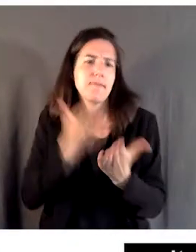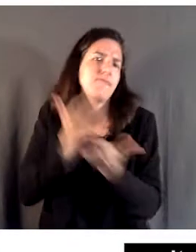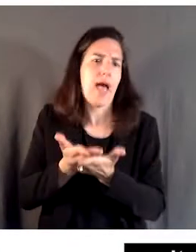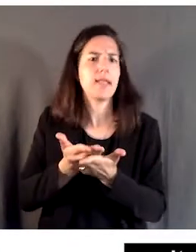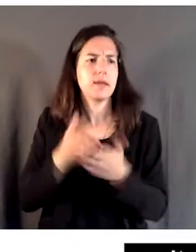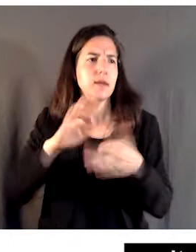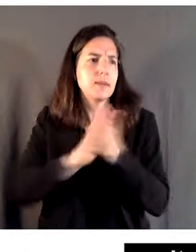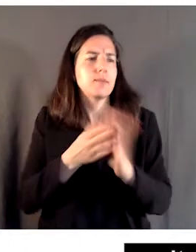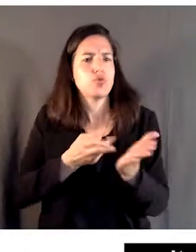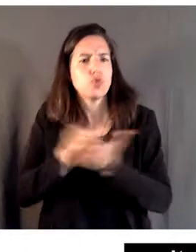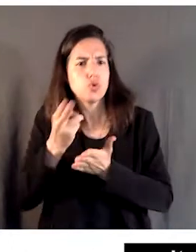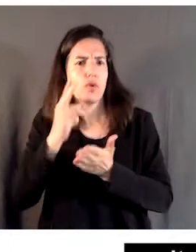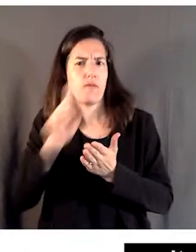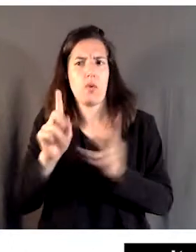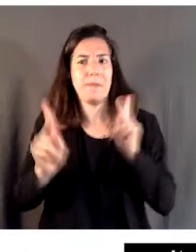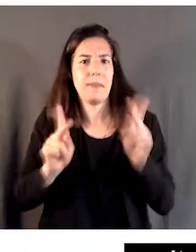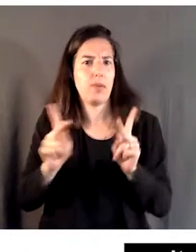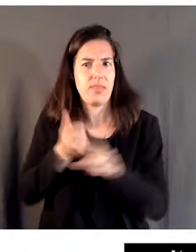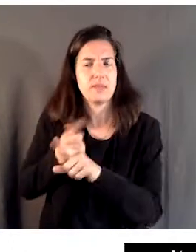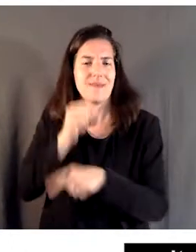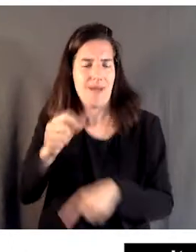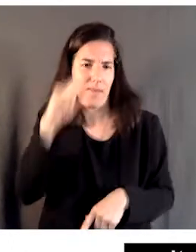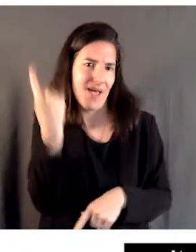made the work is now